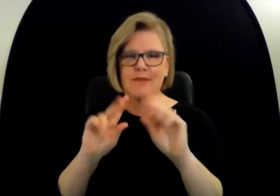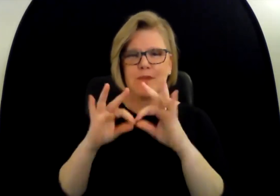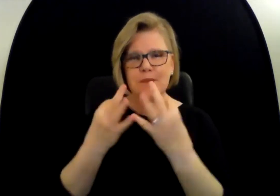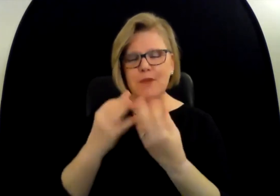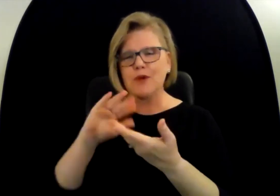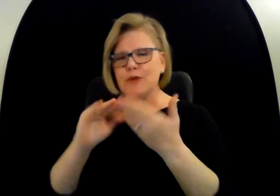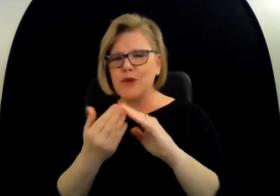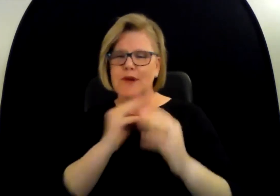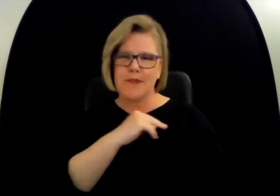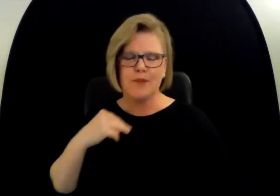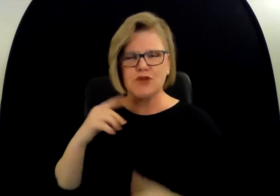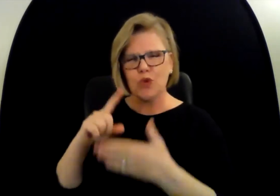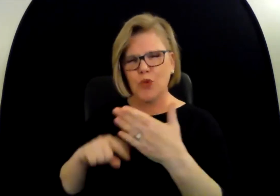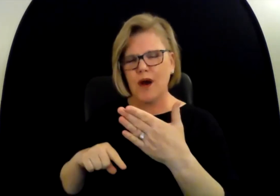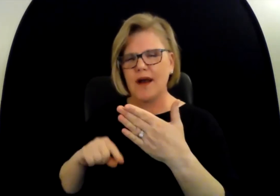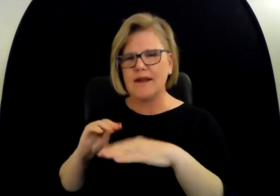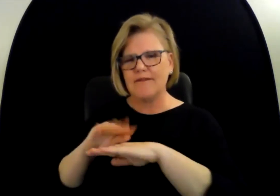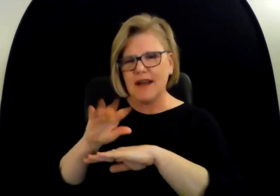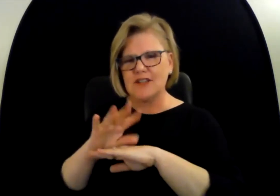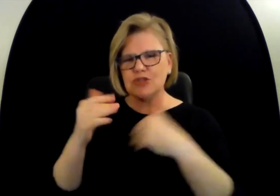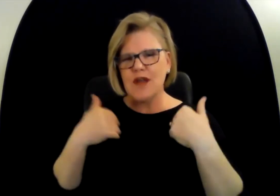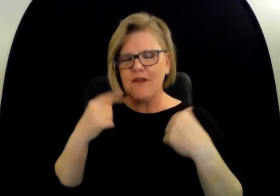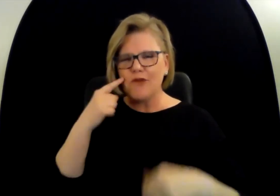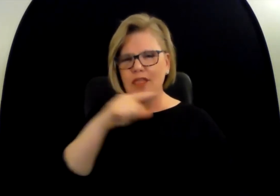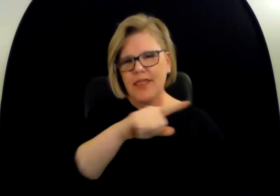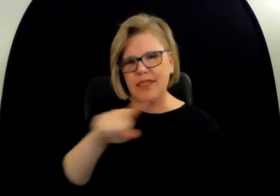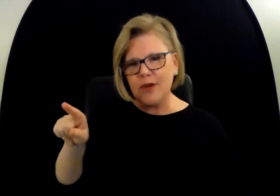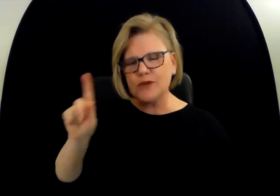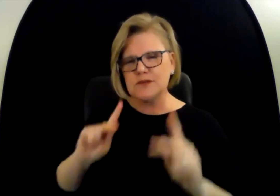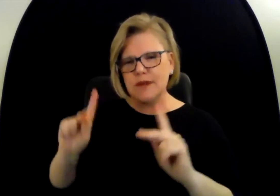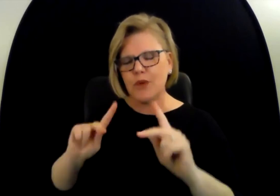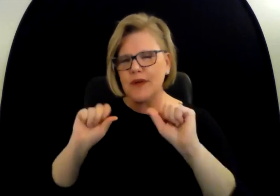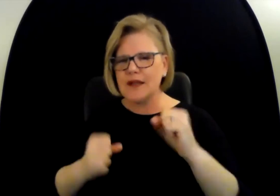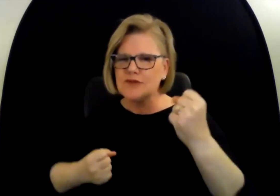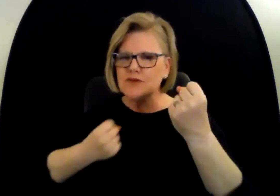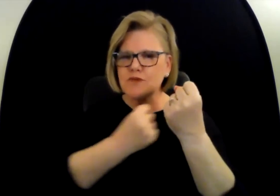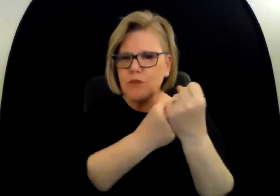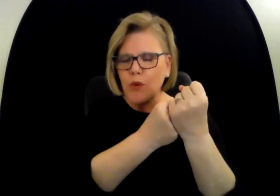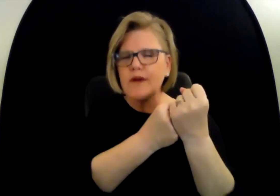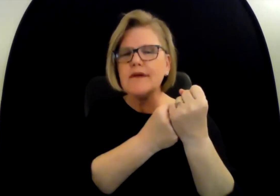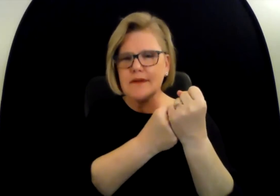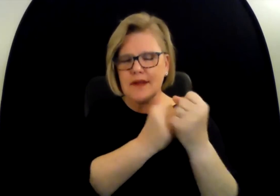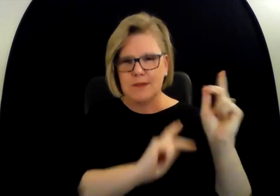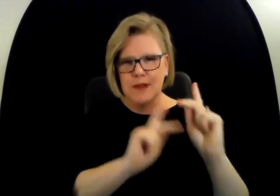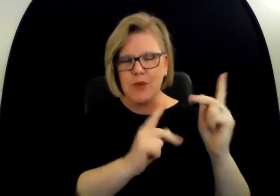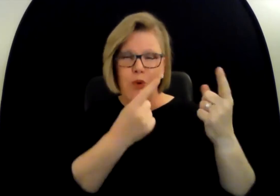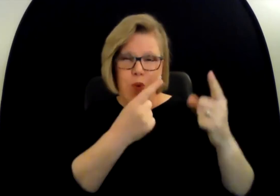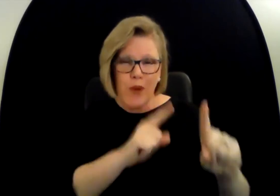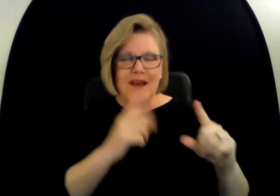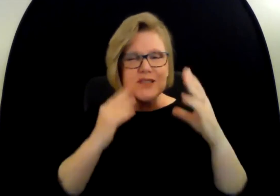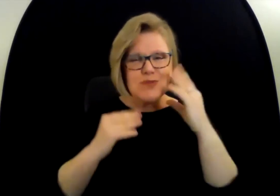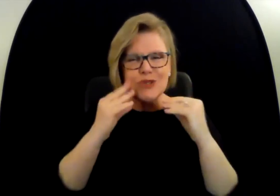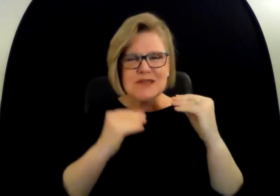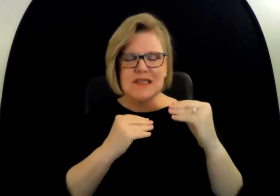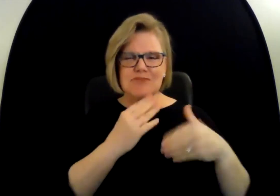particularly, what advice do you have for them in supporting individual people at different stages in recovery? What have you found